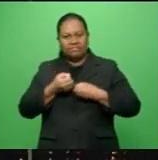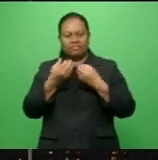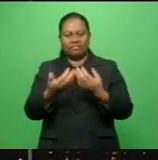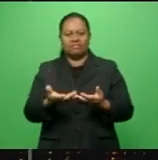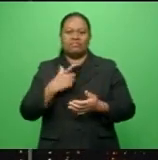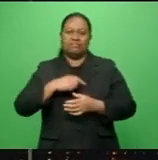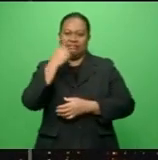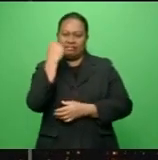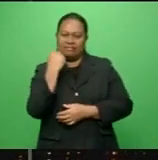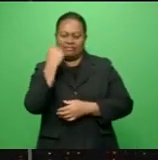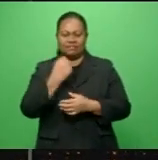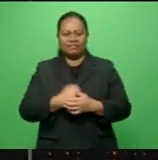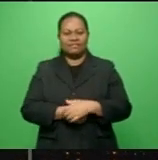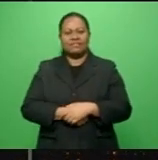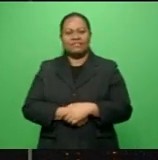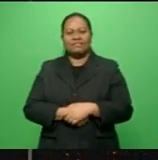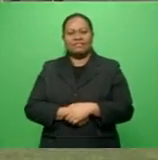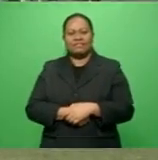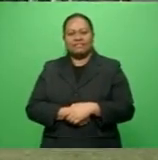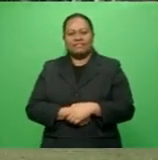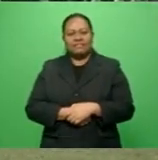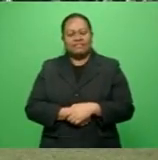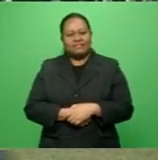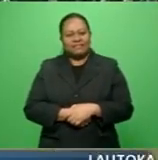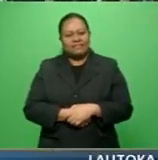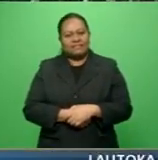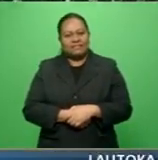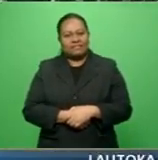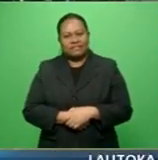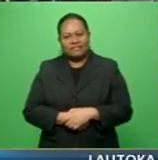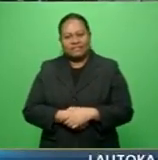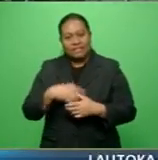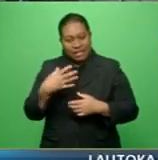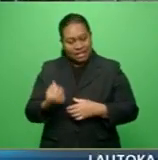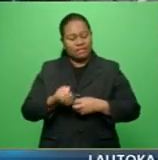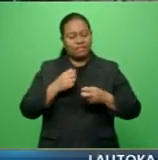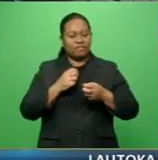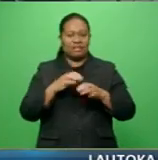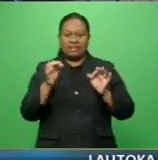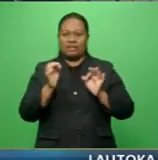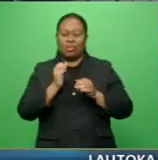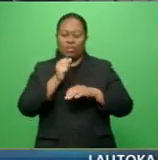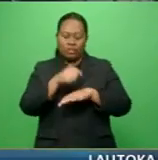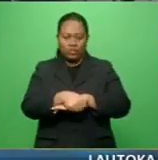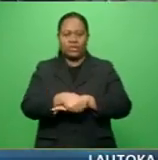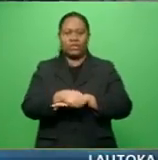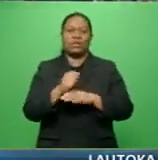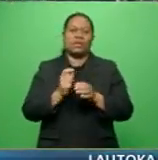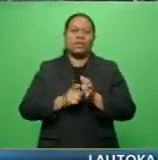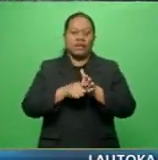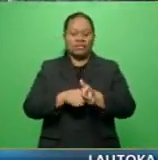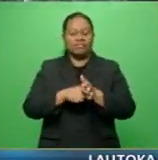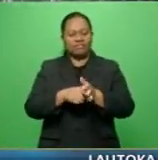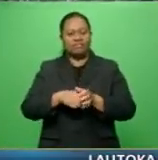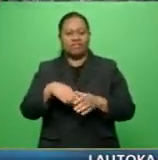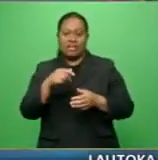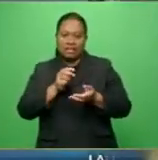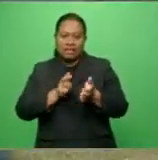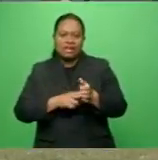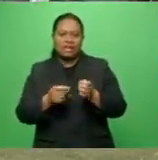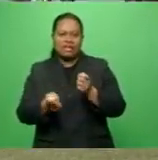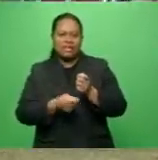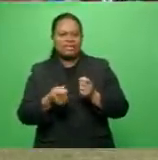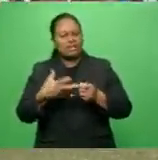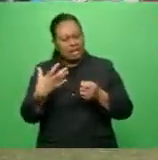Felipe Naikaso has more. Despite their win over Lautoka yesterday, the Highlanders have pointed out